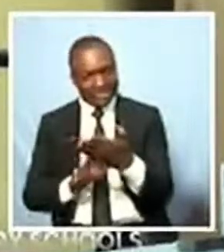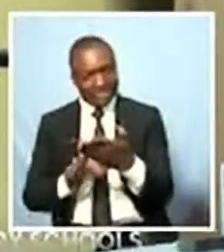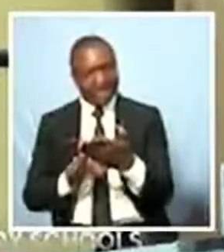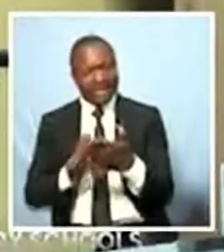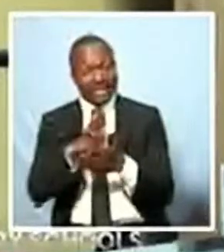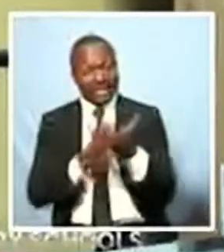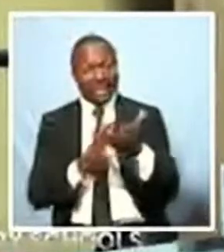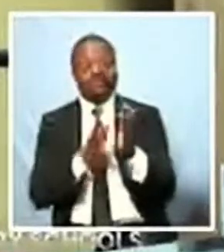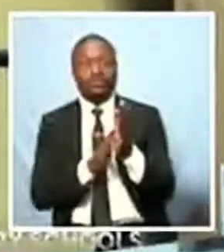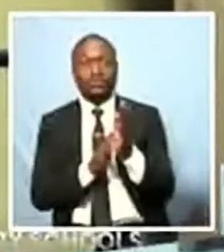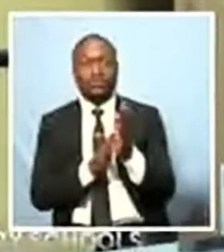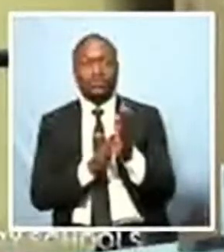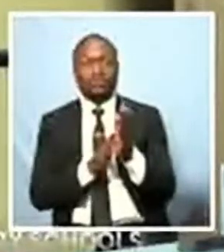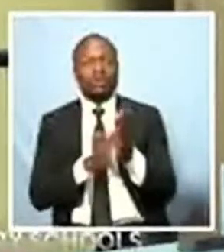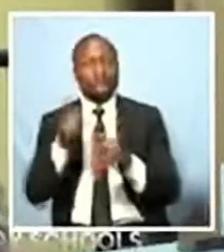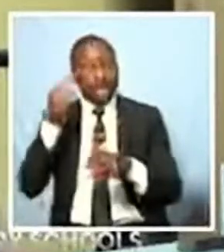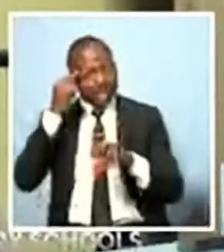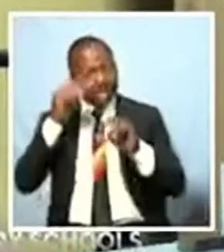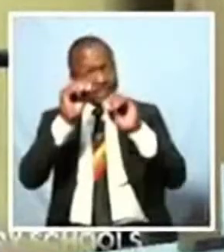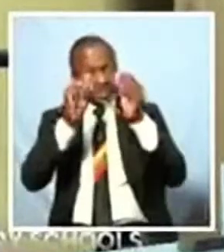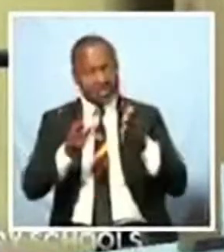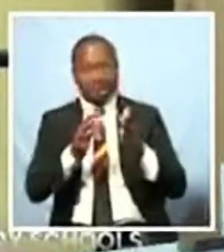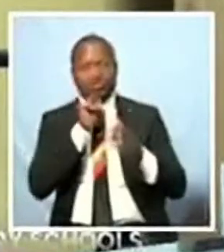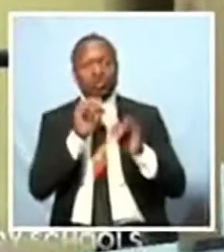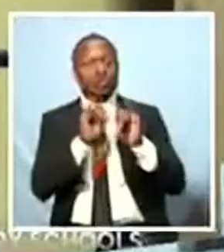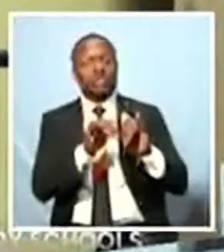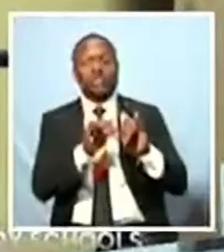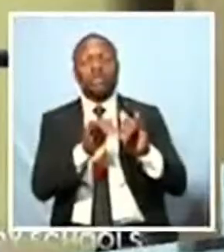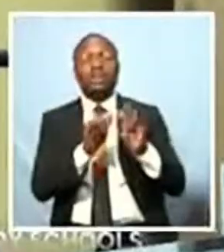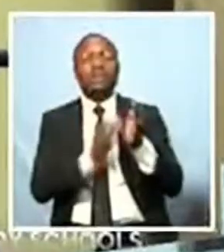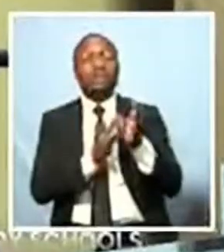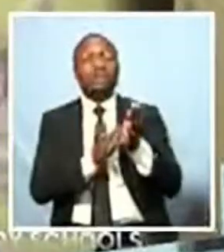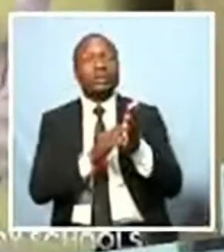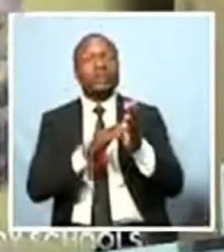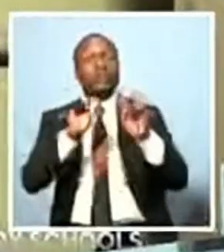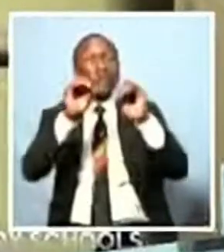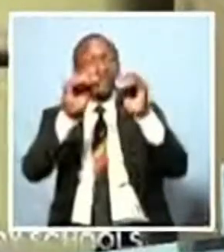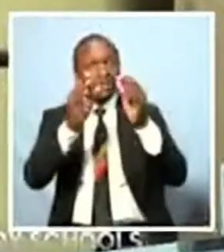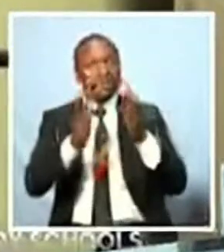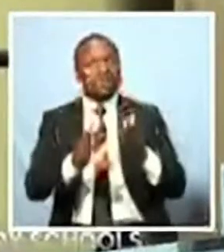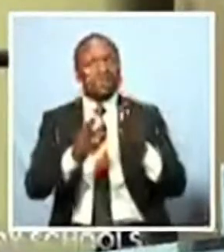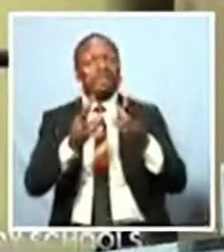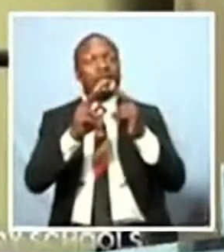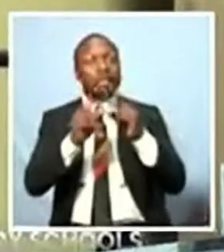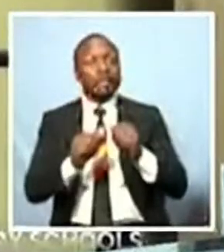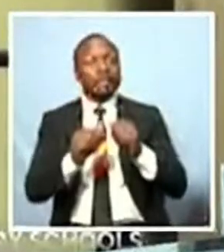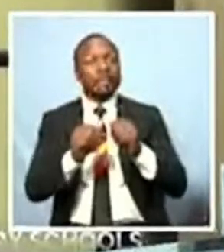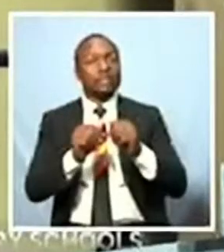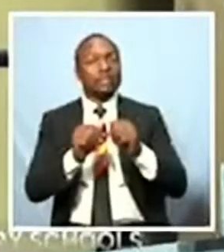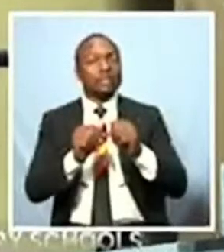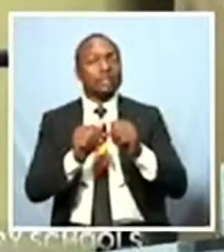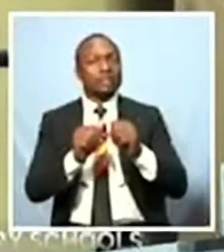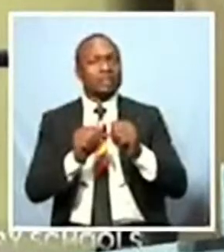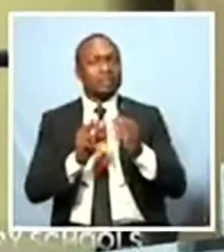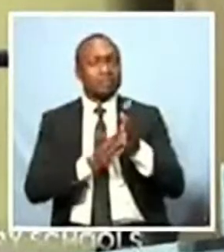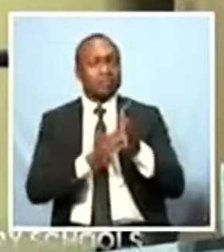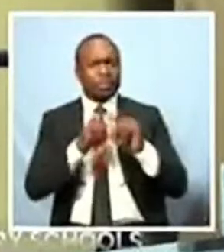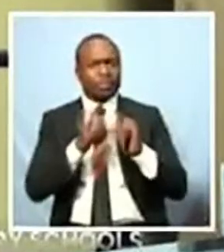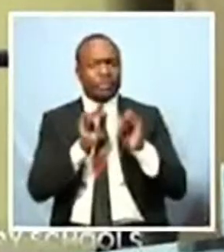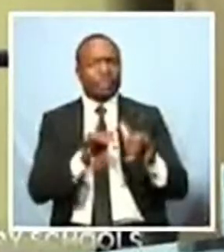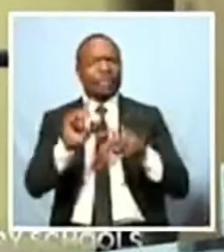in some schools, the head teachers don't stay in the schools. The head teachers are in the rural schools, but they stay in urban areas. So they